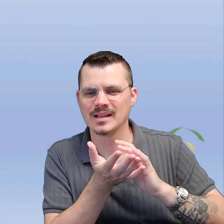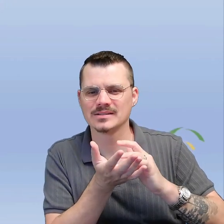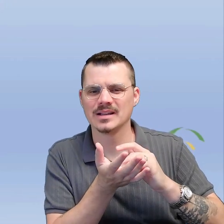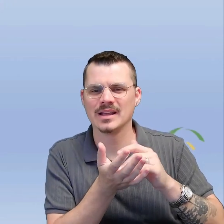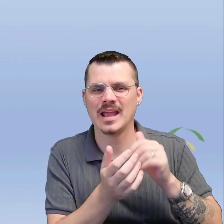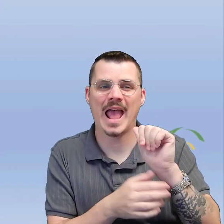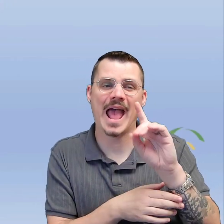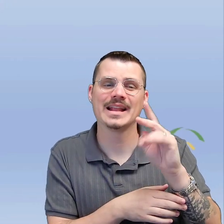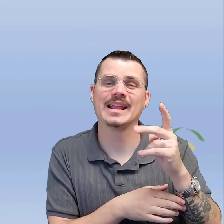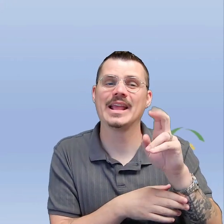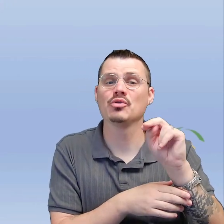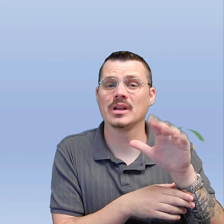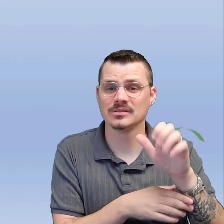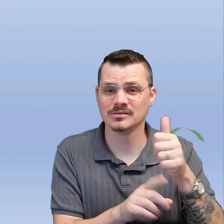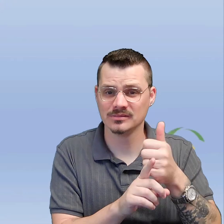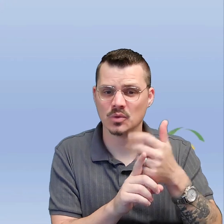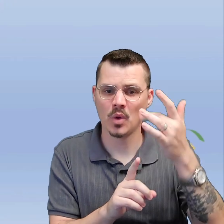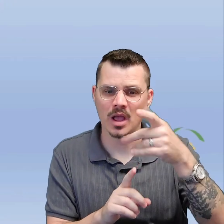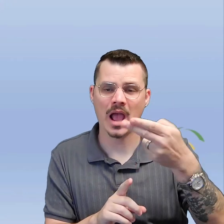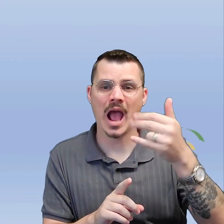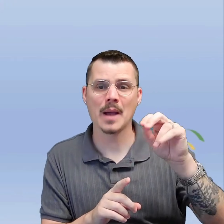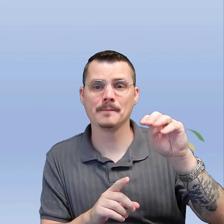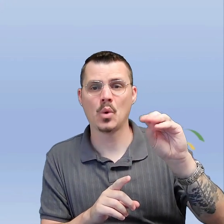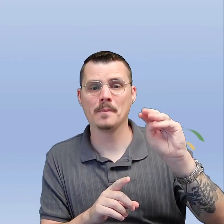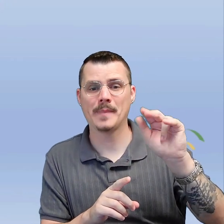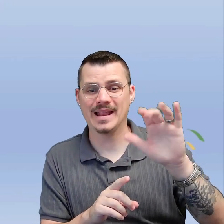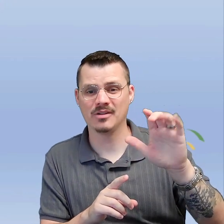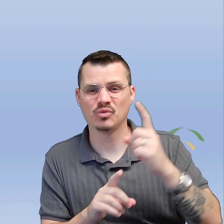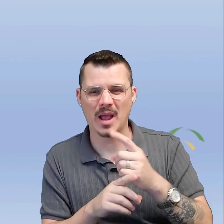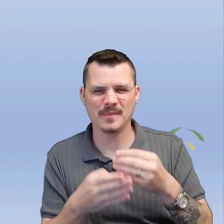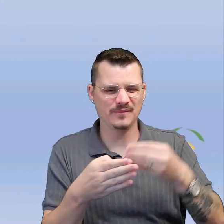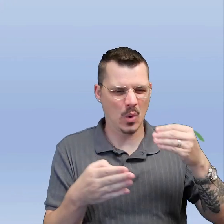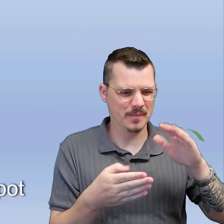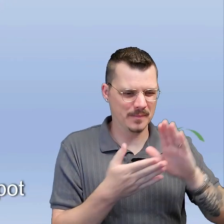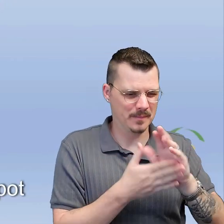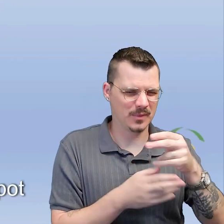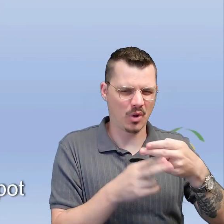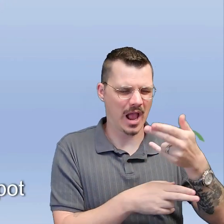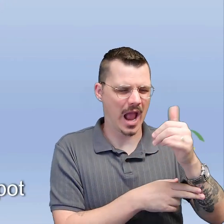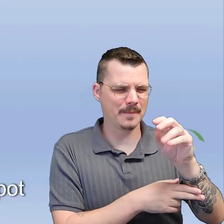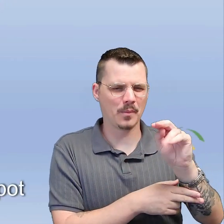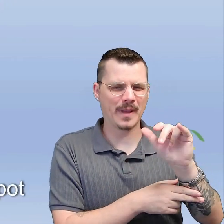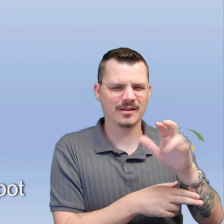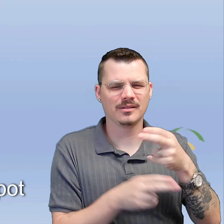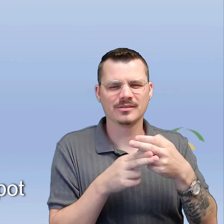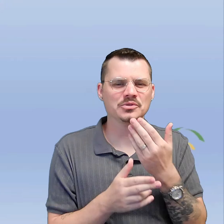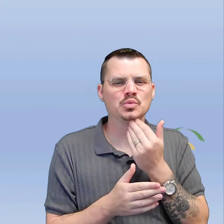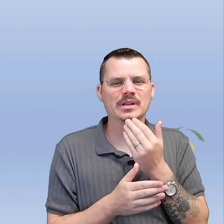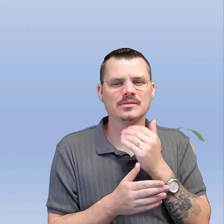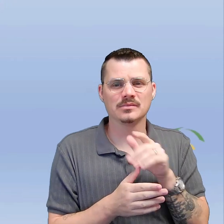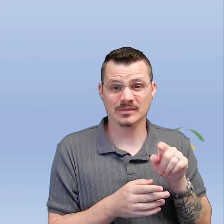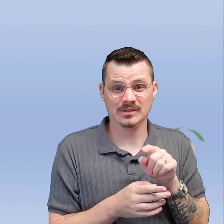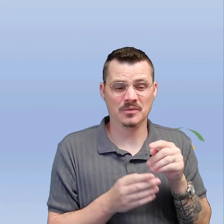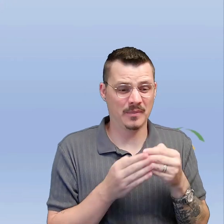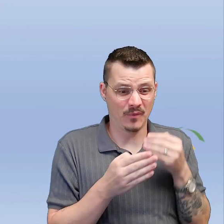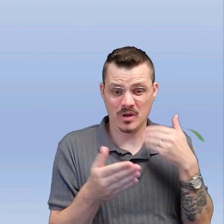Medication adherence is a thing because being hypomanic, right before you get to be manic, that hypomanic phase, that sweet spot,